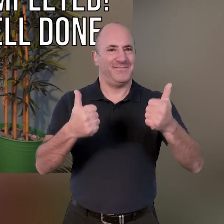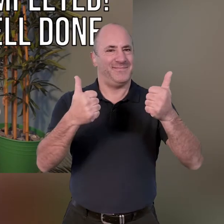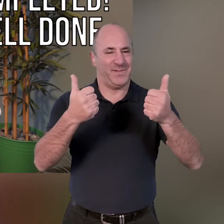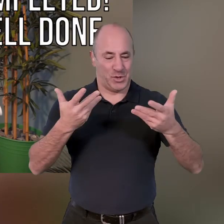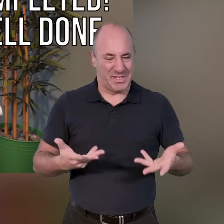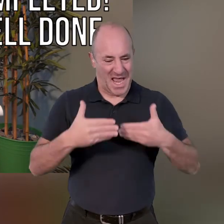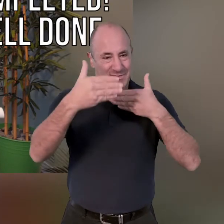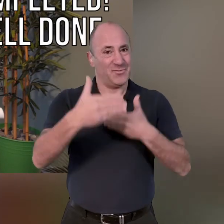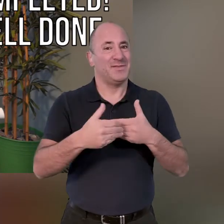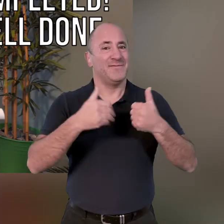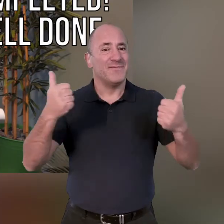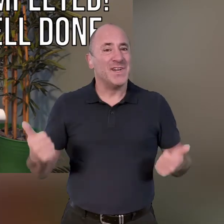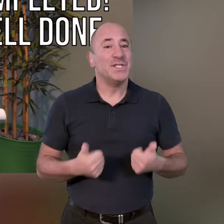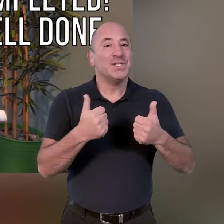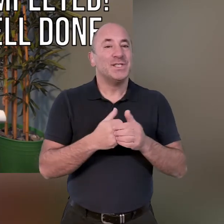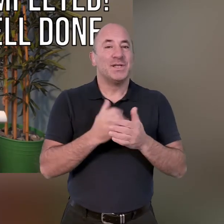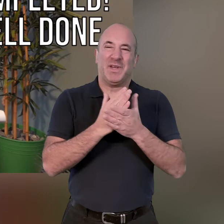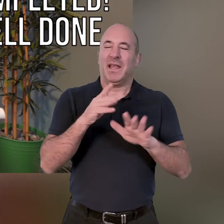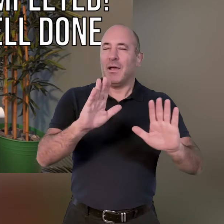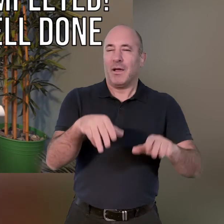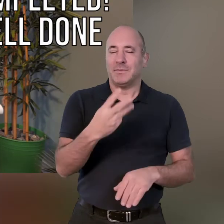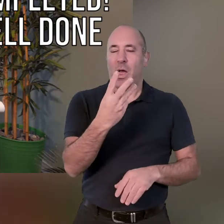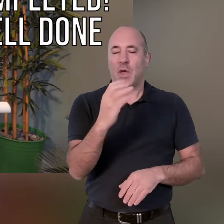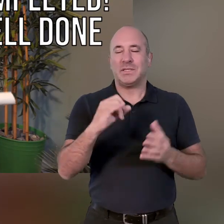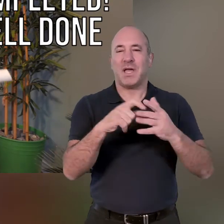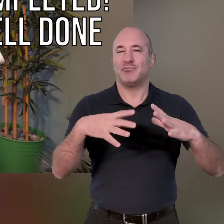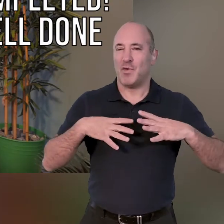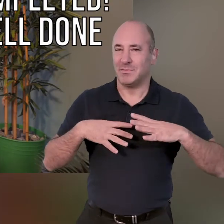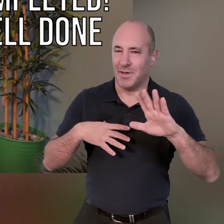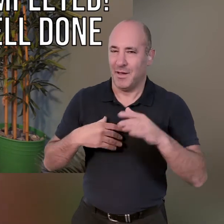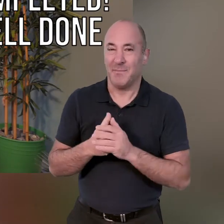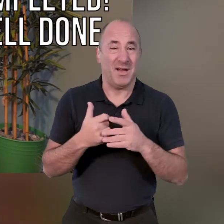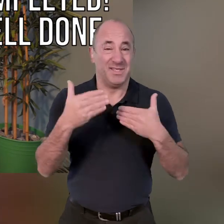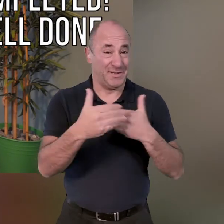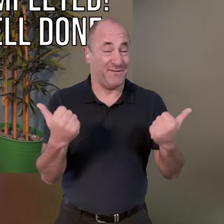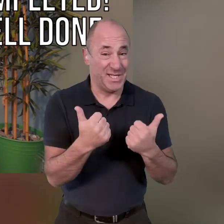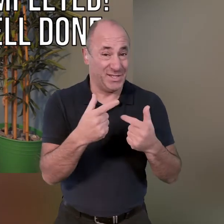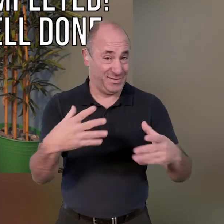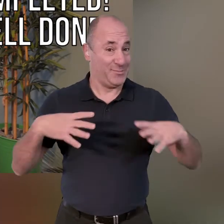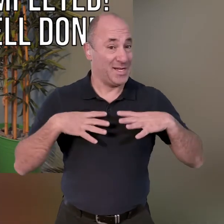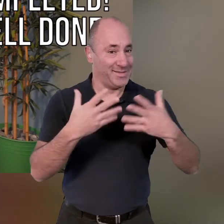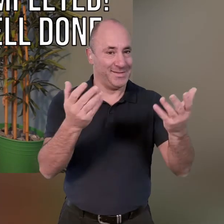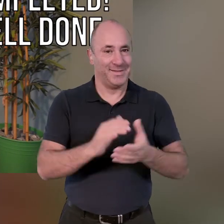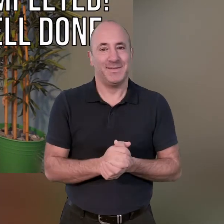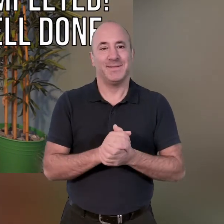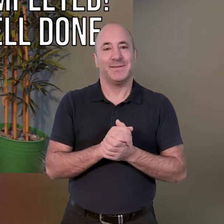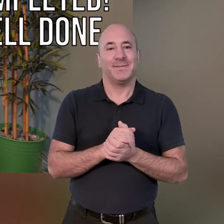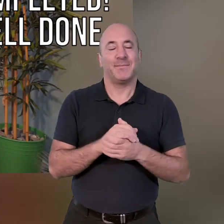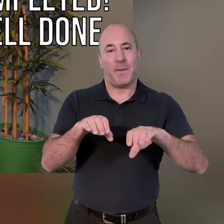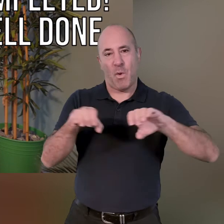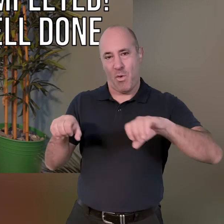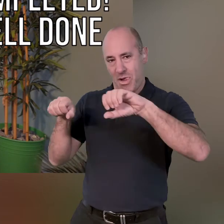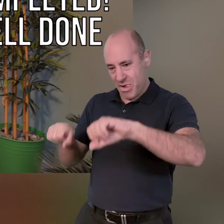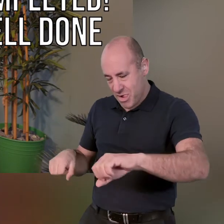for today's session. Although this is technically now 30 seconds rest, but we have done the session, so we can rest there. Let's put that